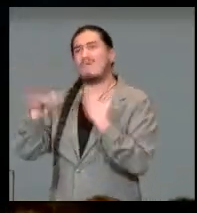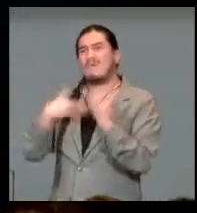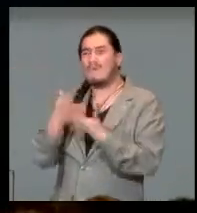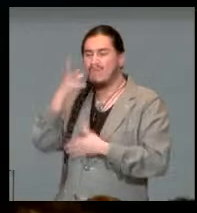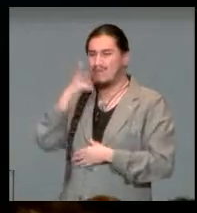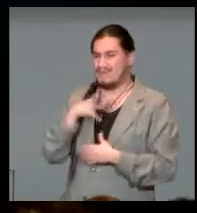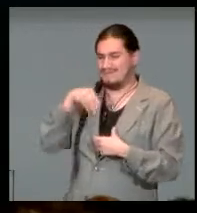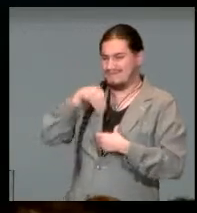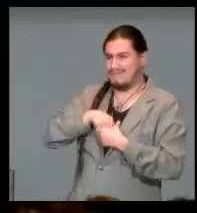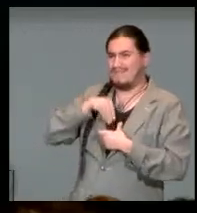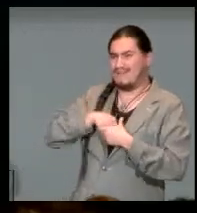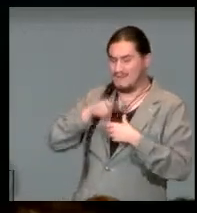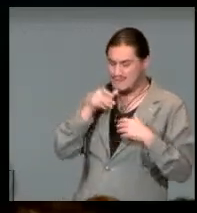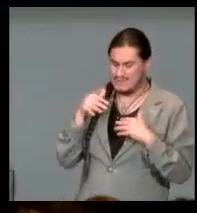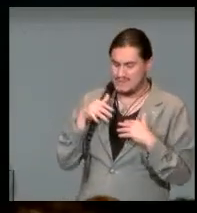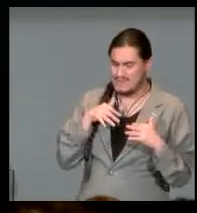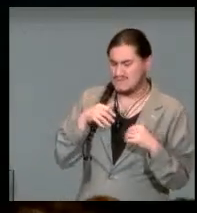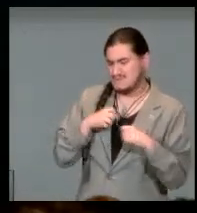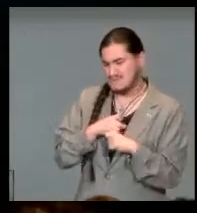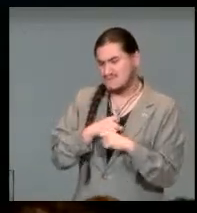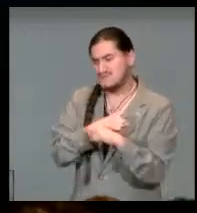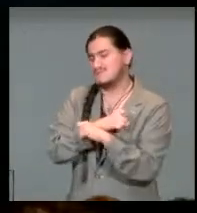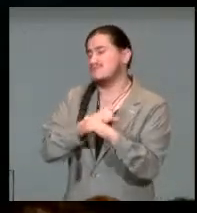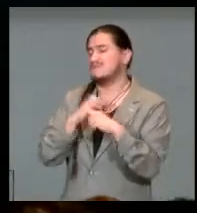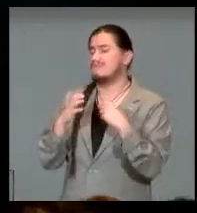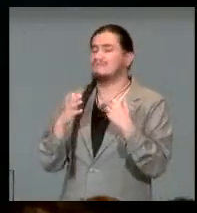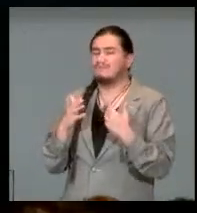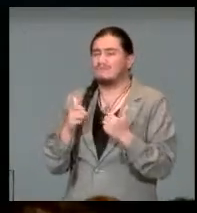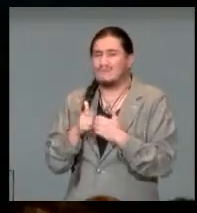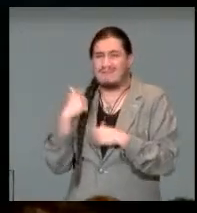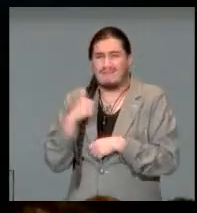inside of her at war, even at the expense of all